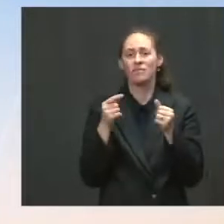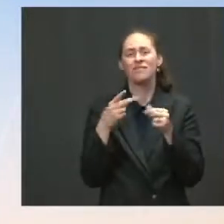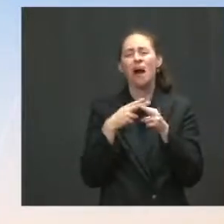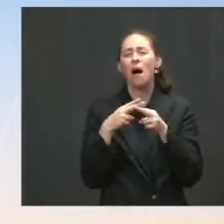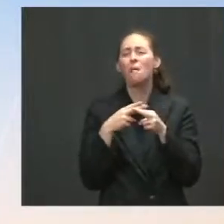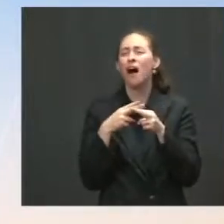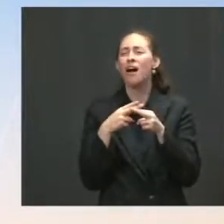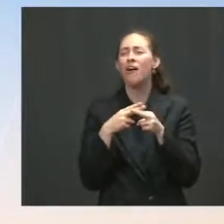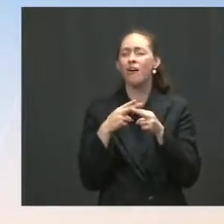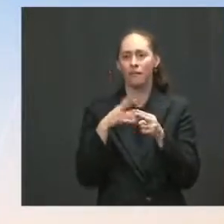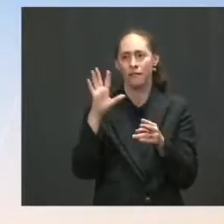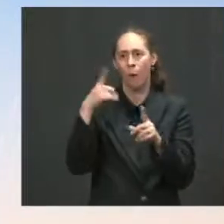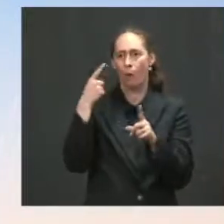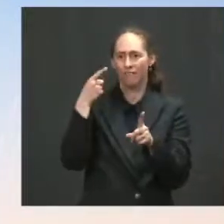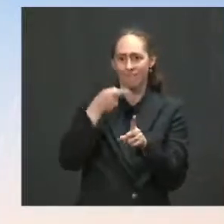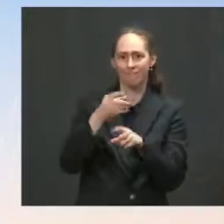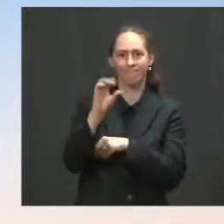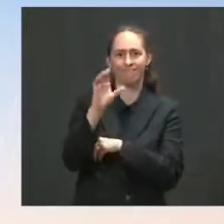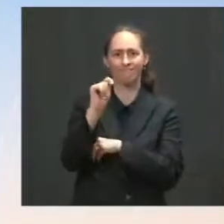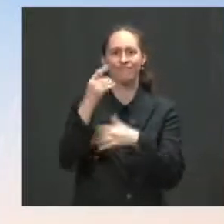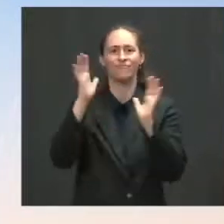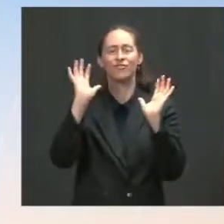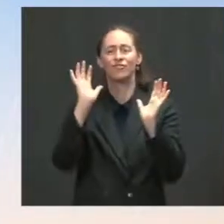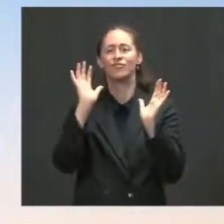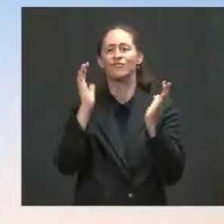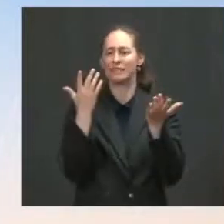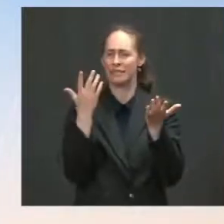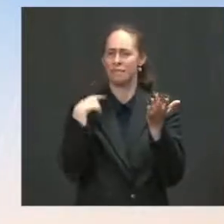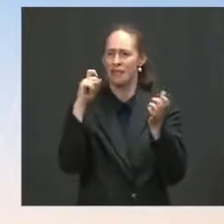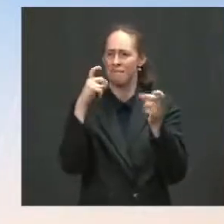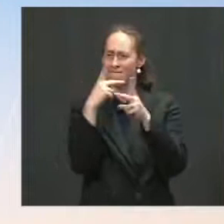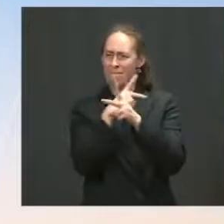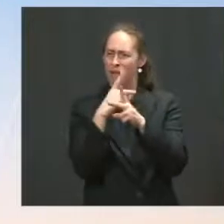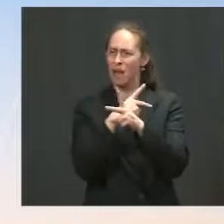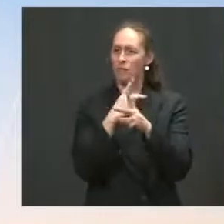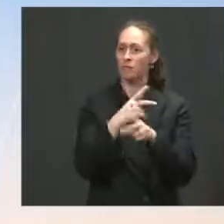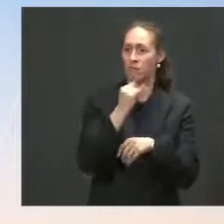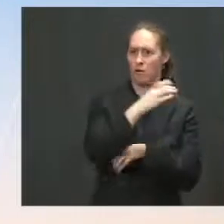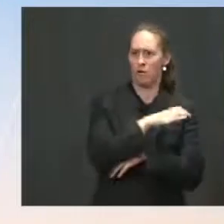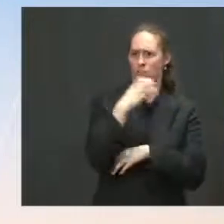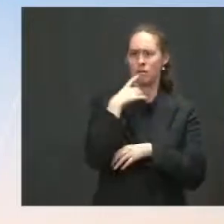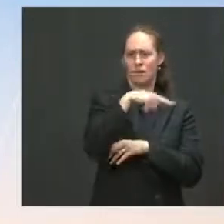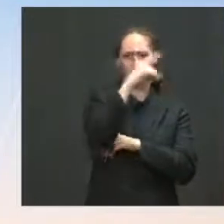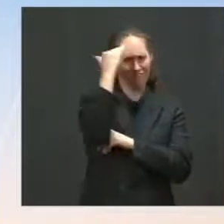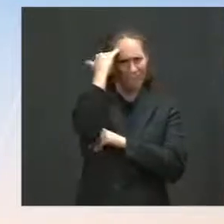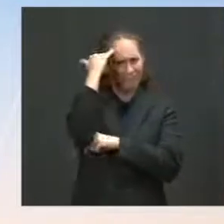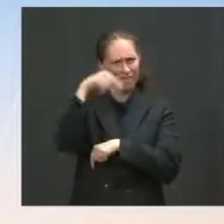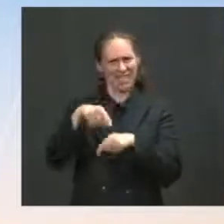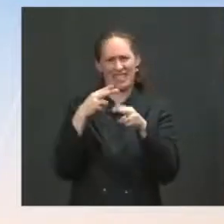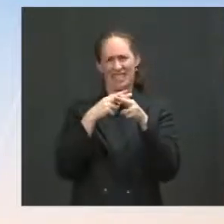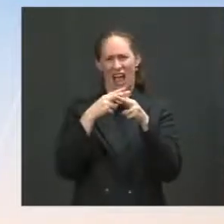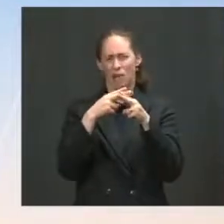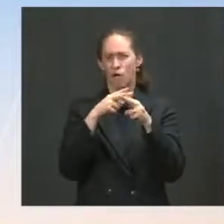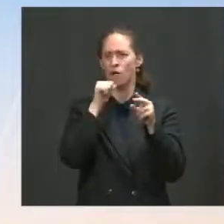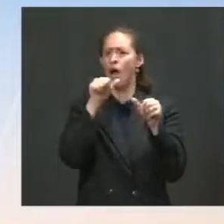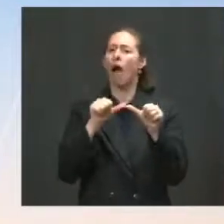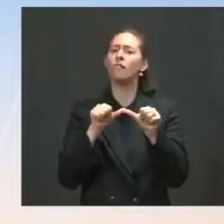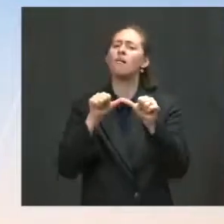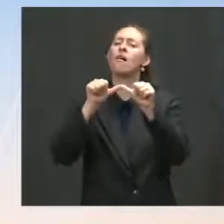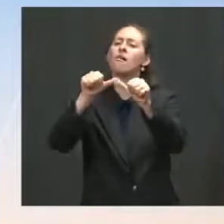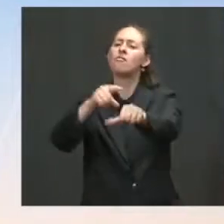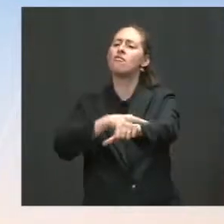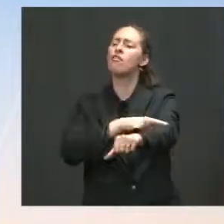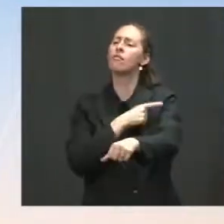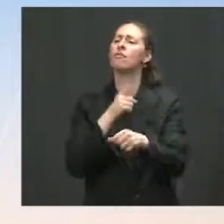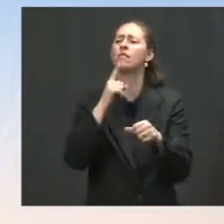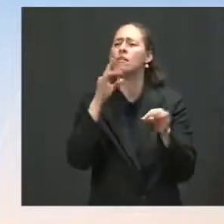think you've seen that recognition by a range of members of Congress and leaders and advocates who have been so passionately talking